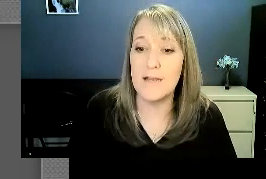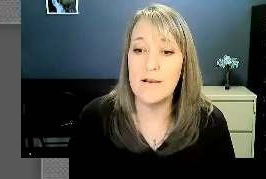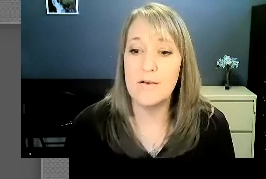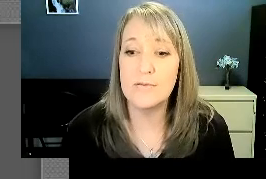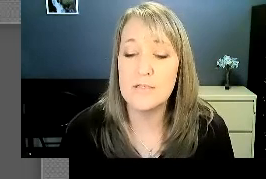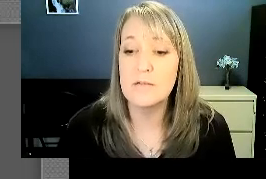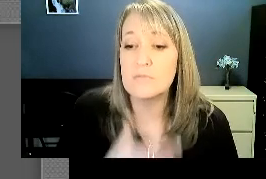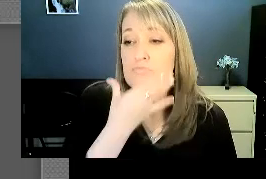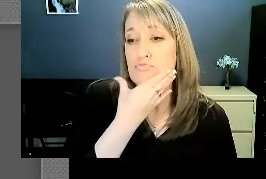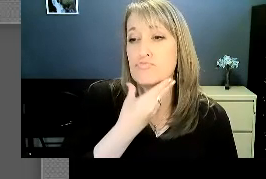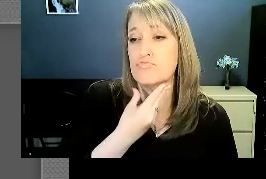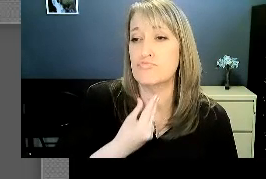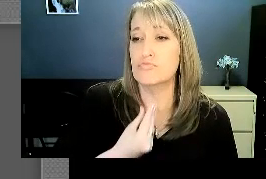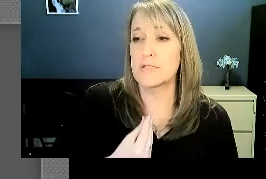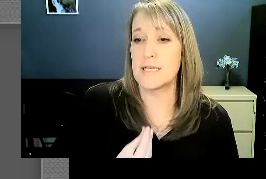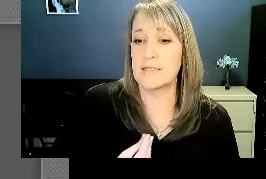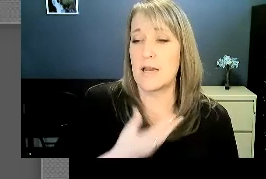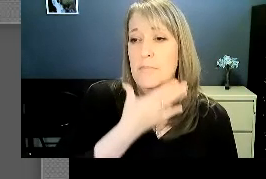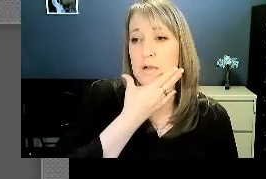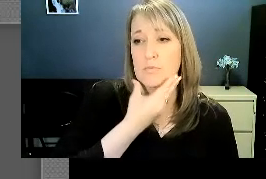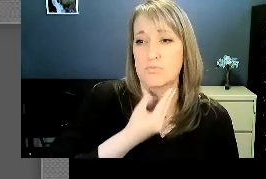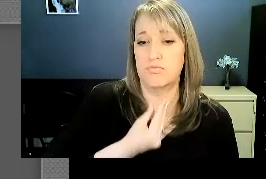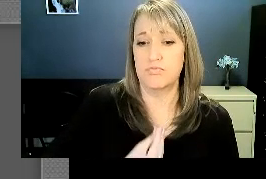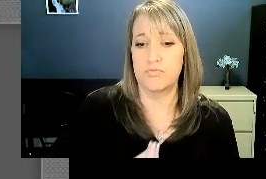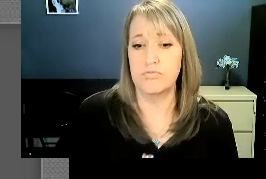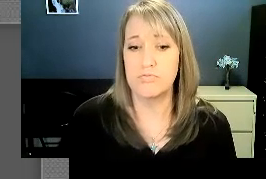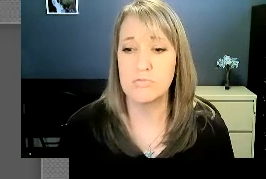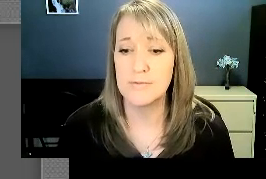way around. Looks like he's got a beard.